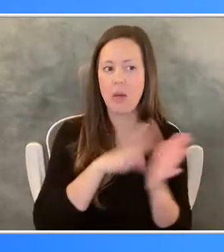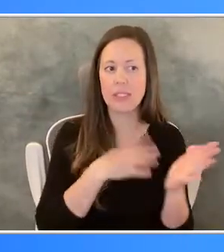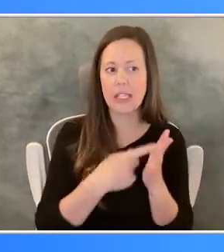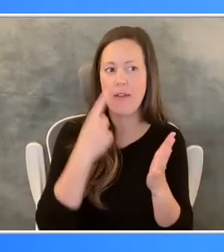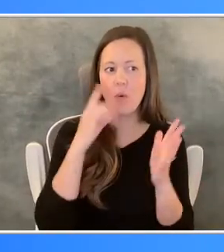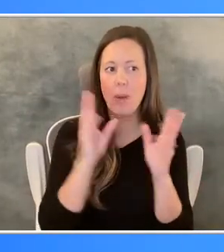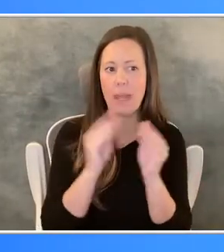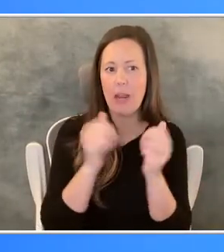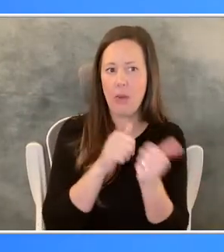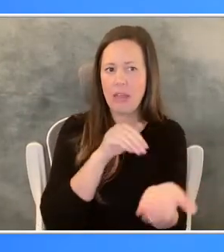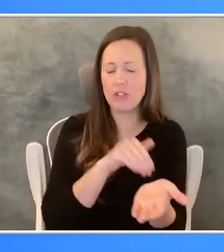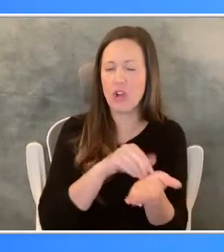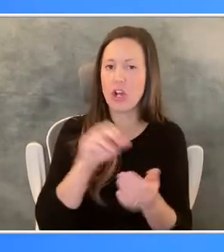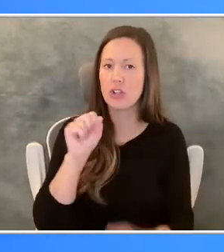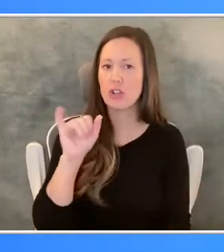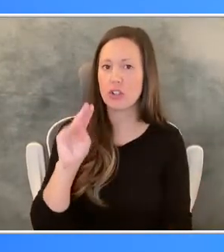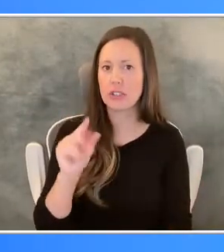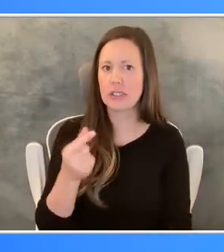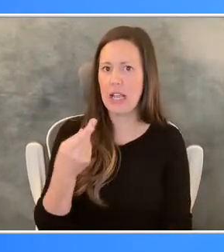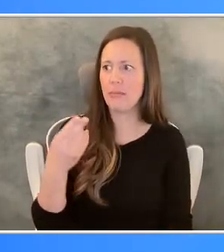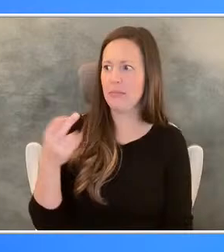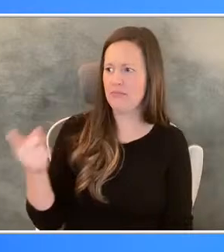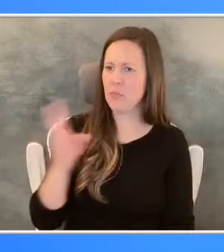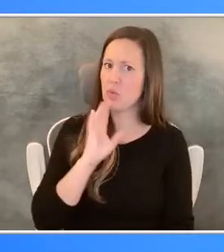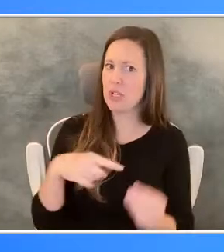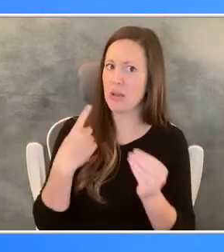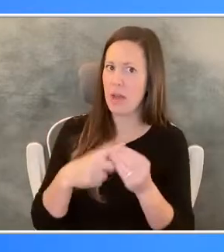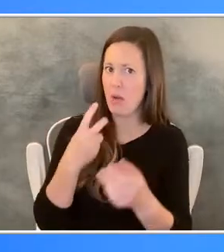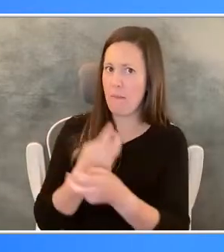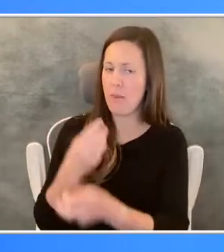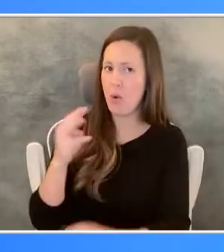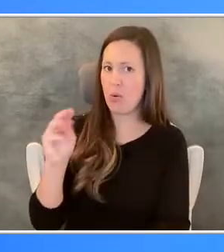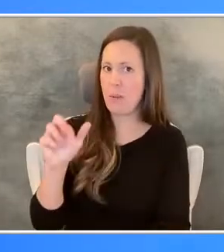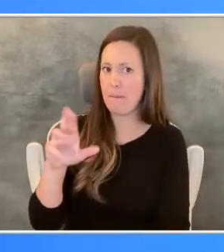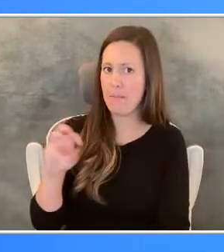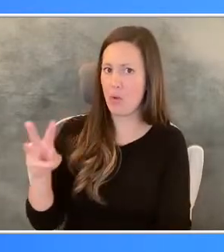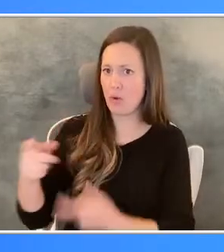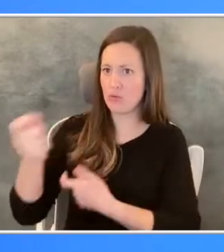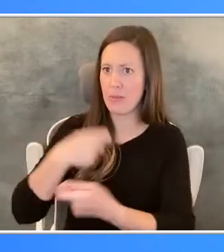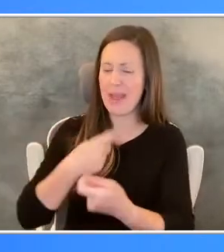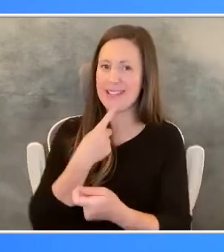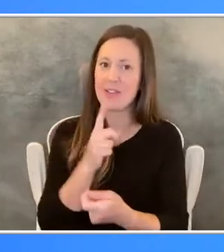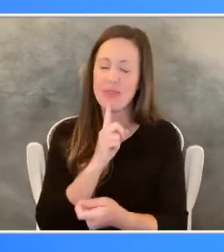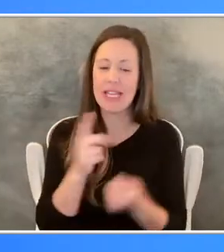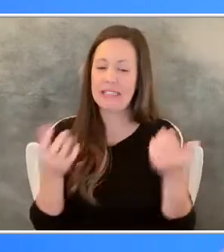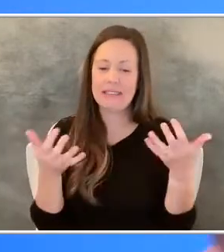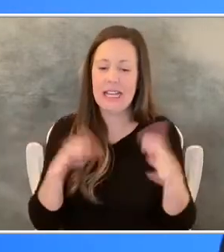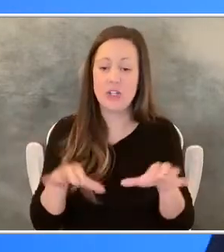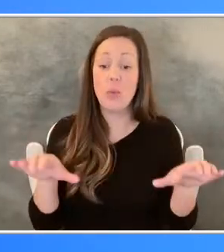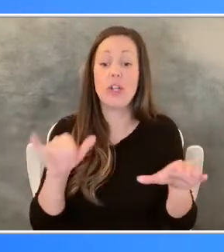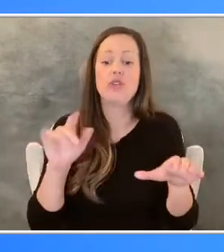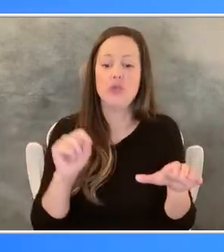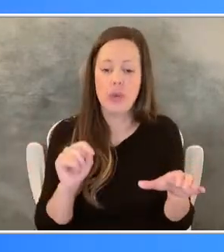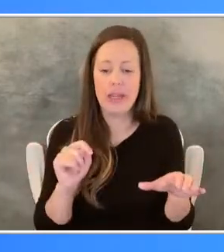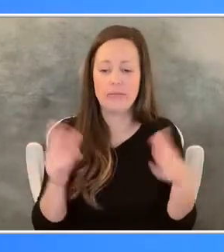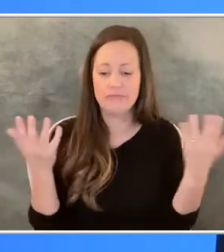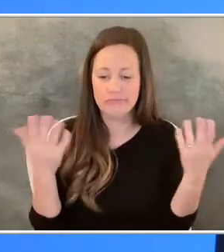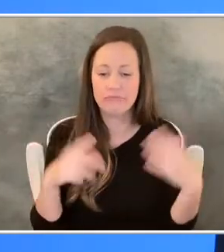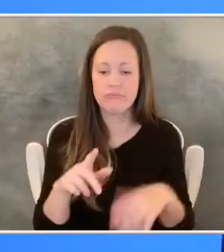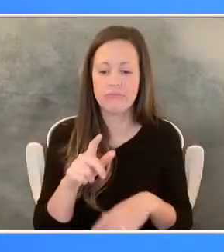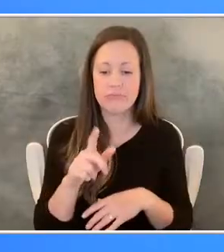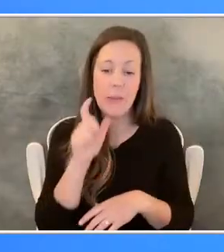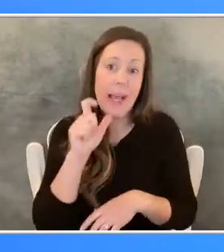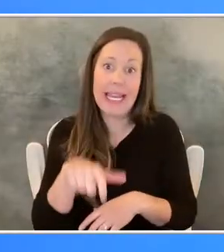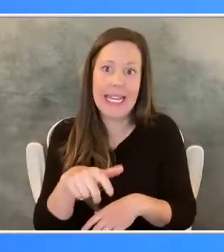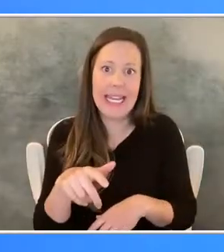about the bone marrow transplant. And I said, well, I don't really want to do it because I'm not going to need it. Of course, little did I know,